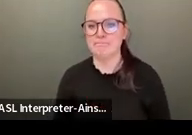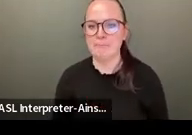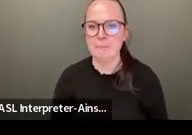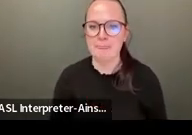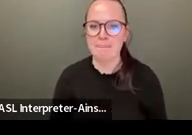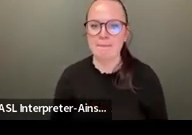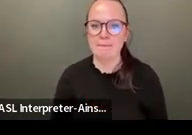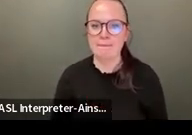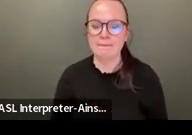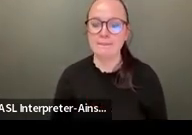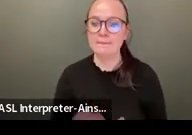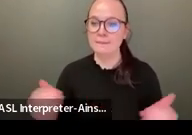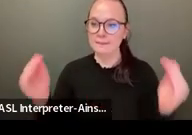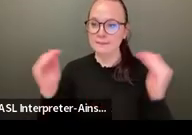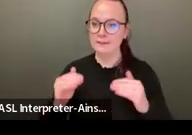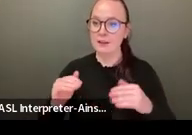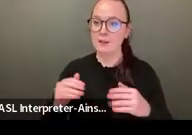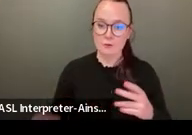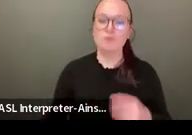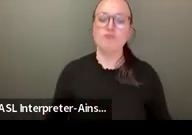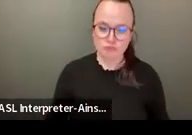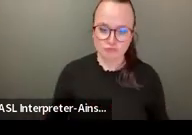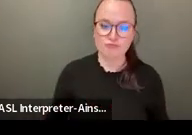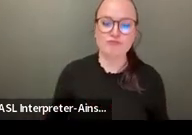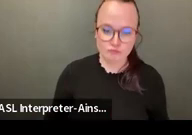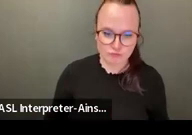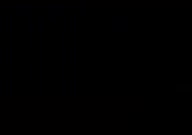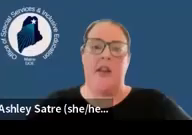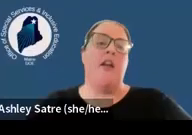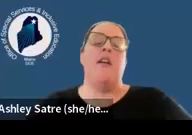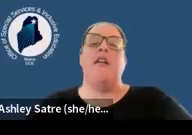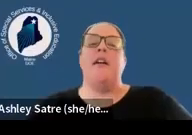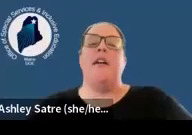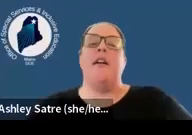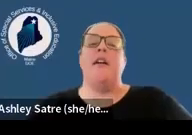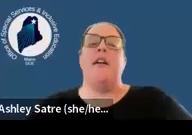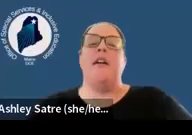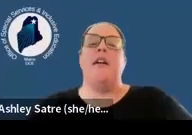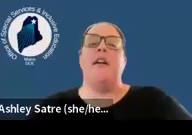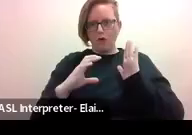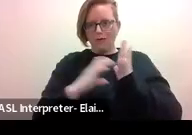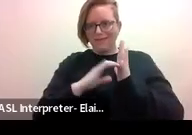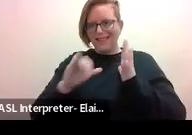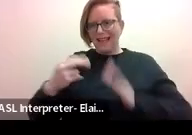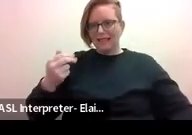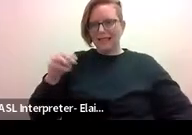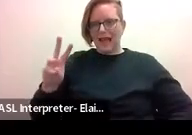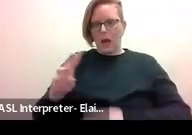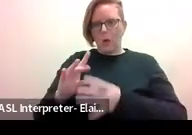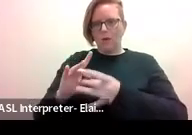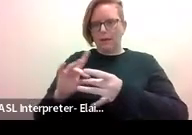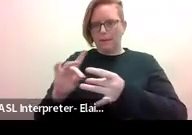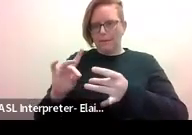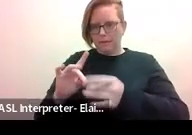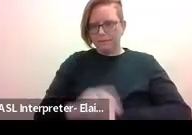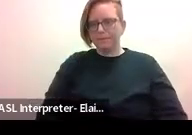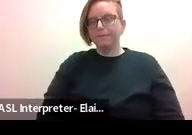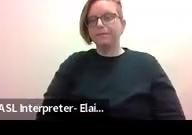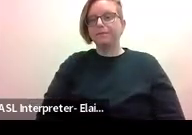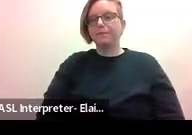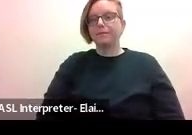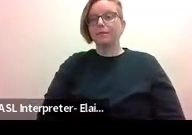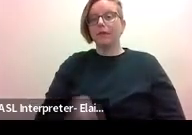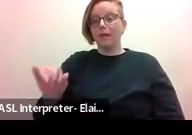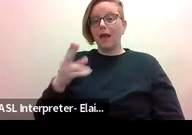Now here's for that second part. So the second part being the how statement. Here are some examples of what that how statement could